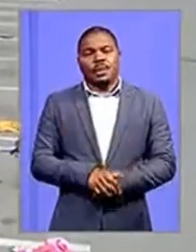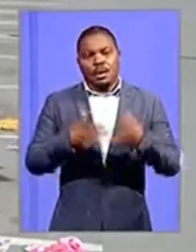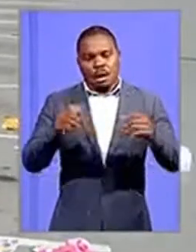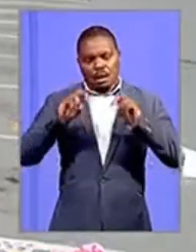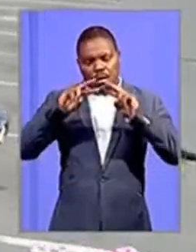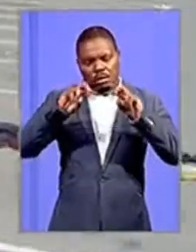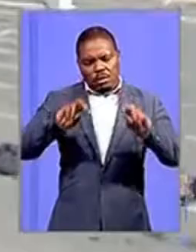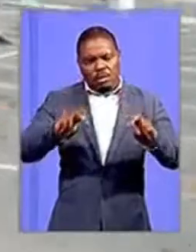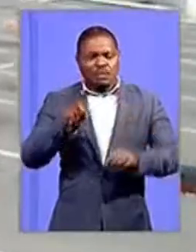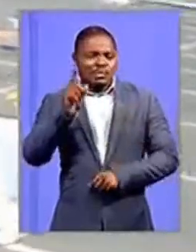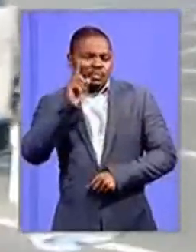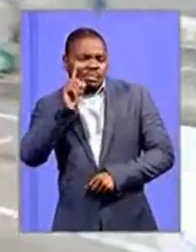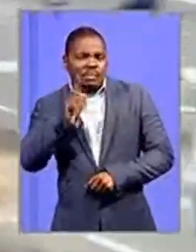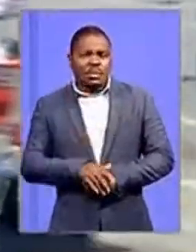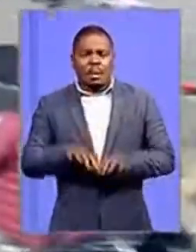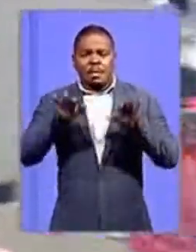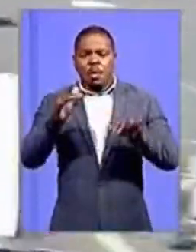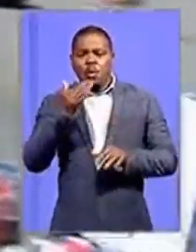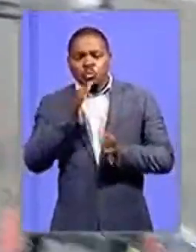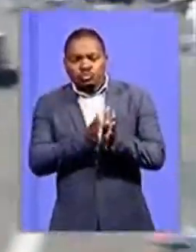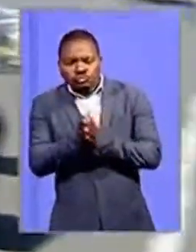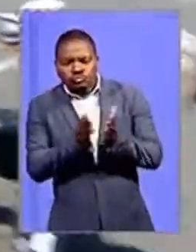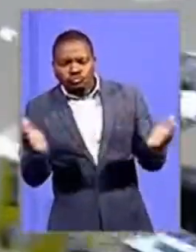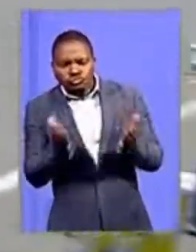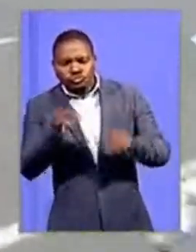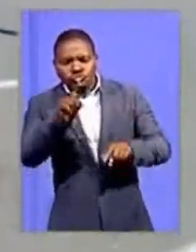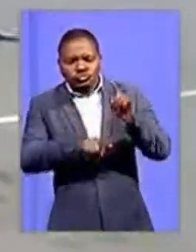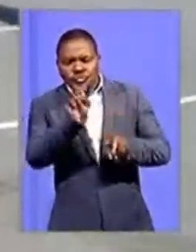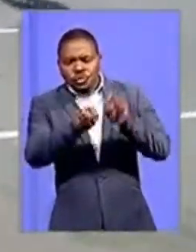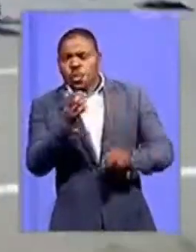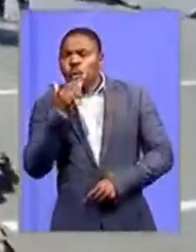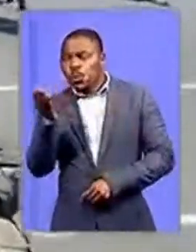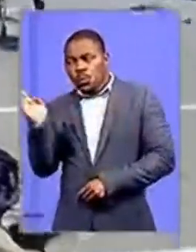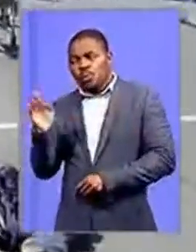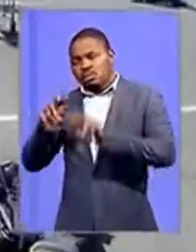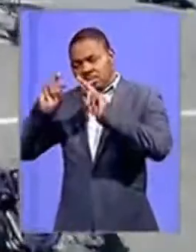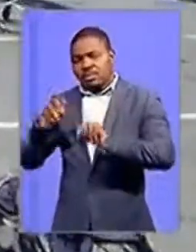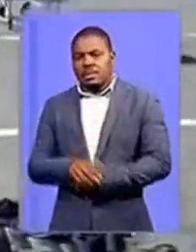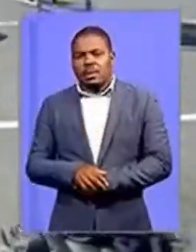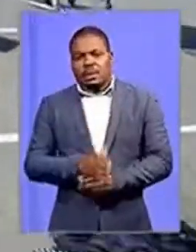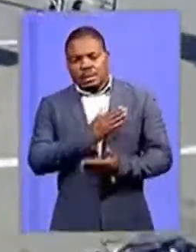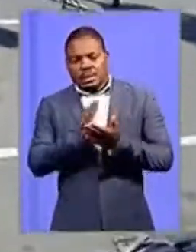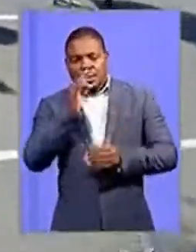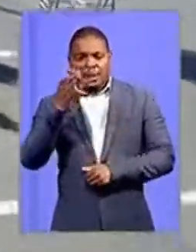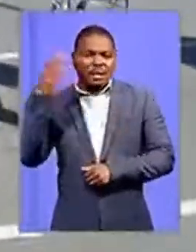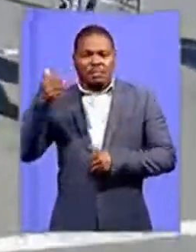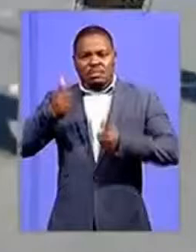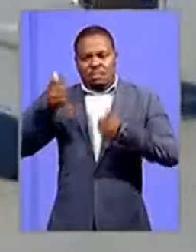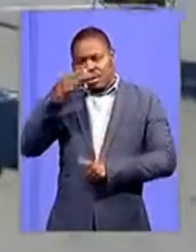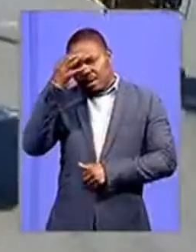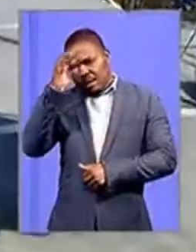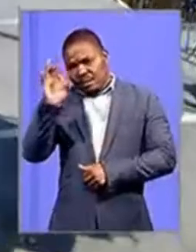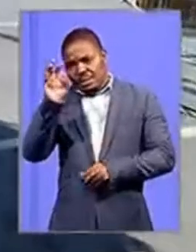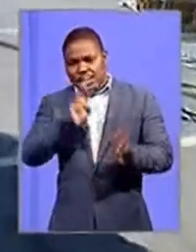dinyakišišo go tlhatha gore ke bomang bao ba gotlheletsang seemo se. Bangwe ba supile batlhankedi ba peleng ba lekala la tshireletso ya mmušo le